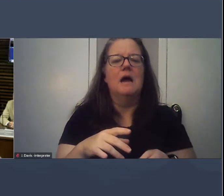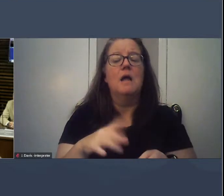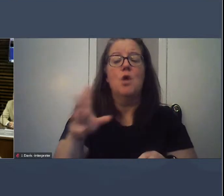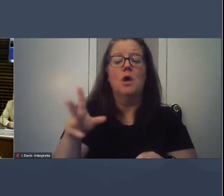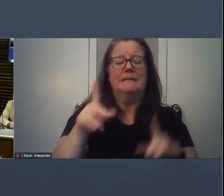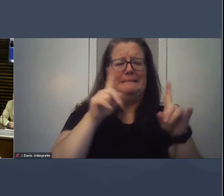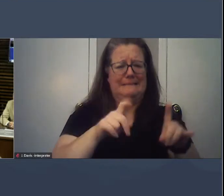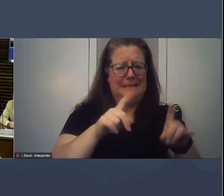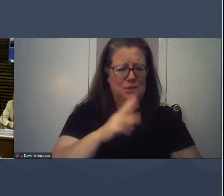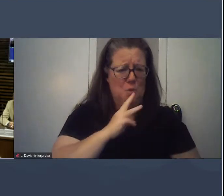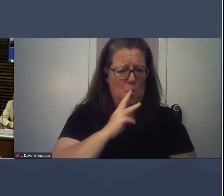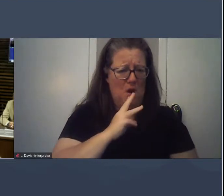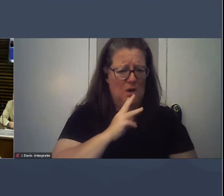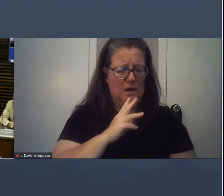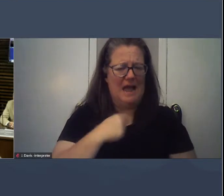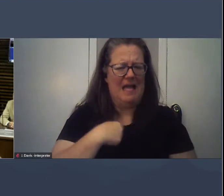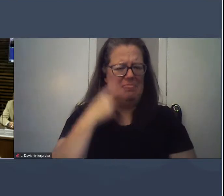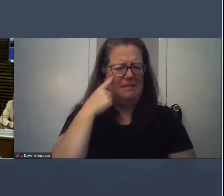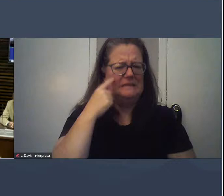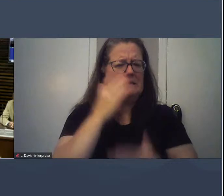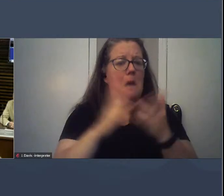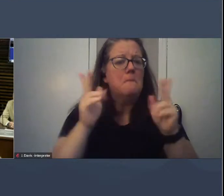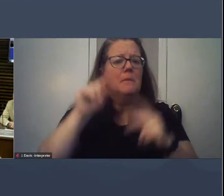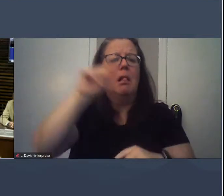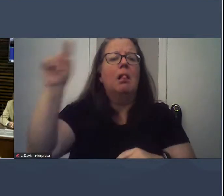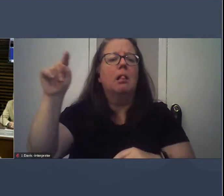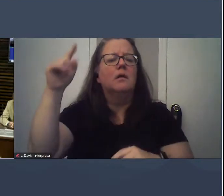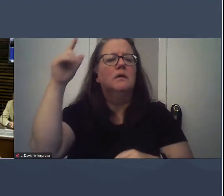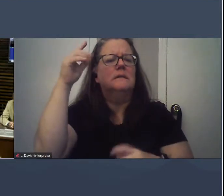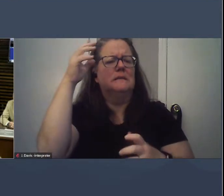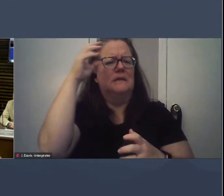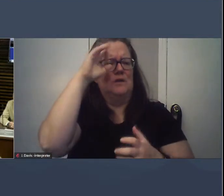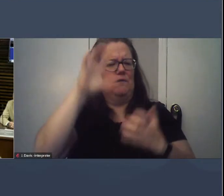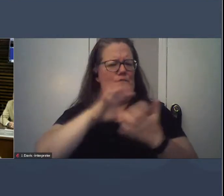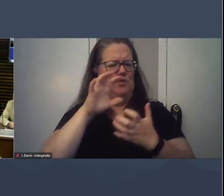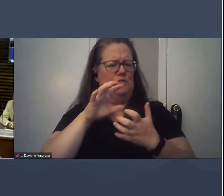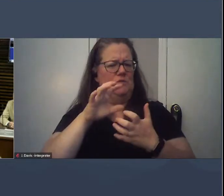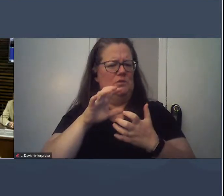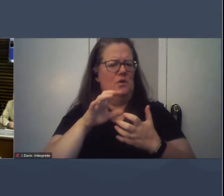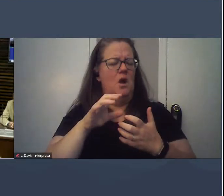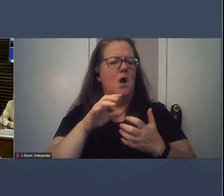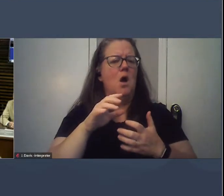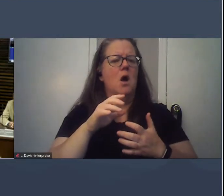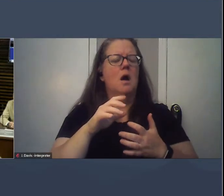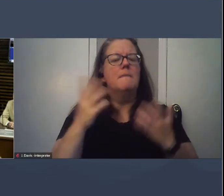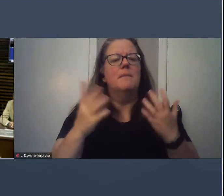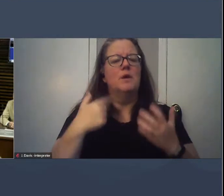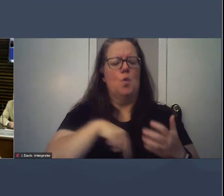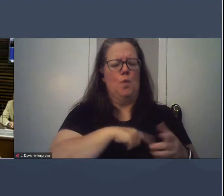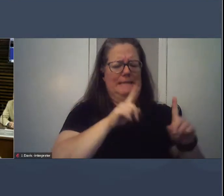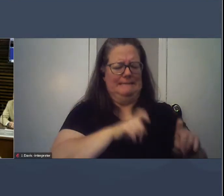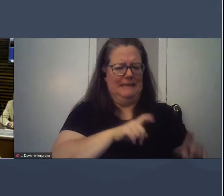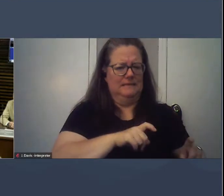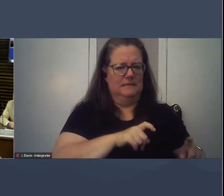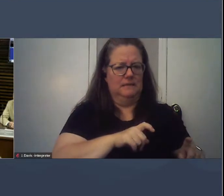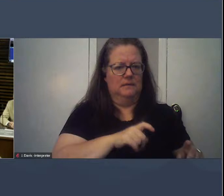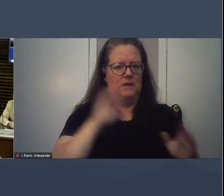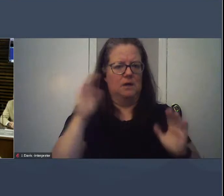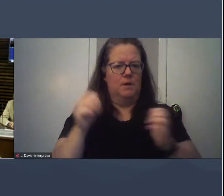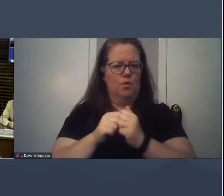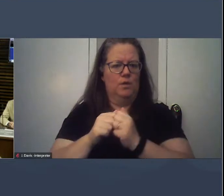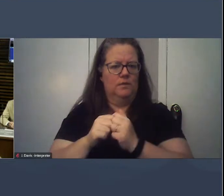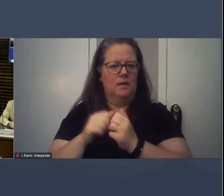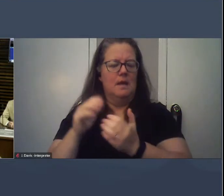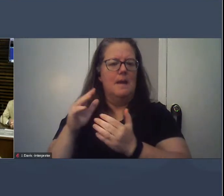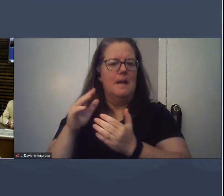testing, I think there's always some confusion out there about like what we're testing versus what belongs to maybe like a Shelby County school building or a